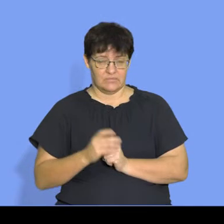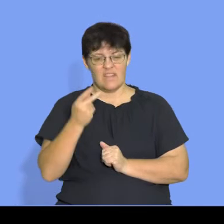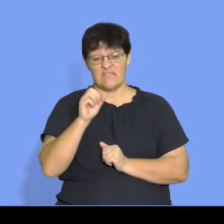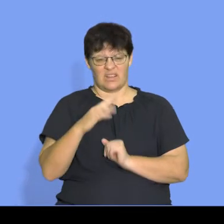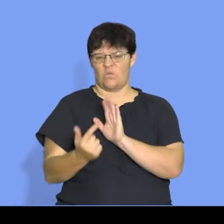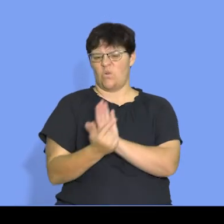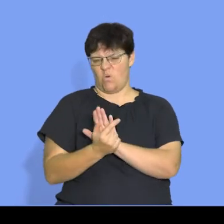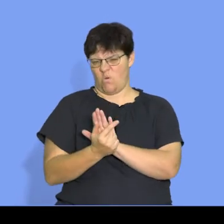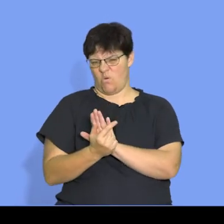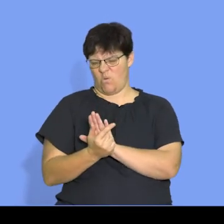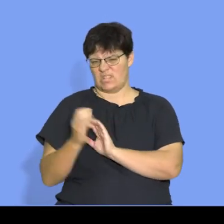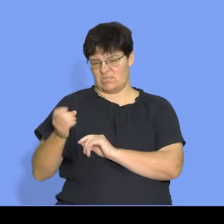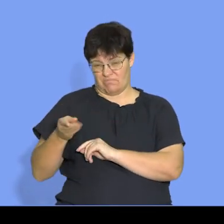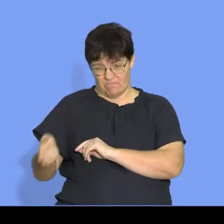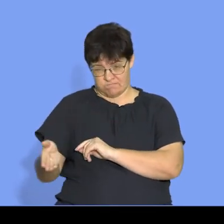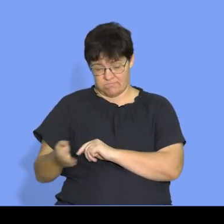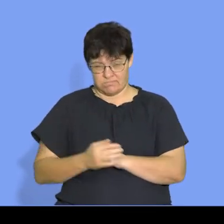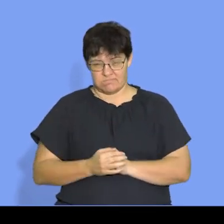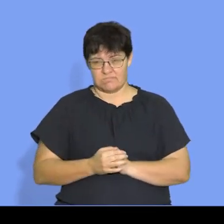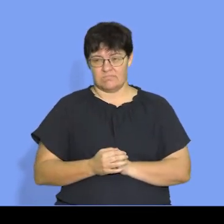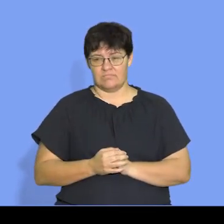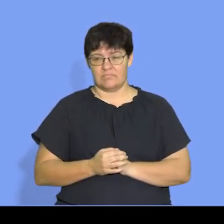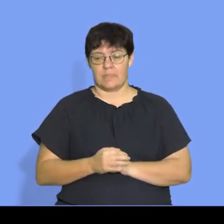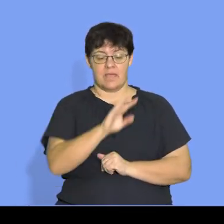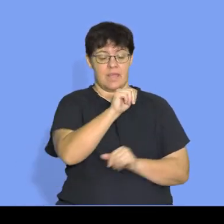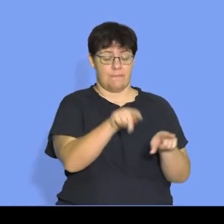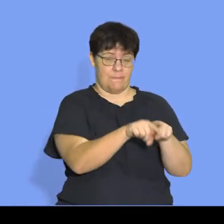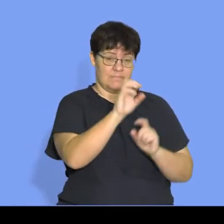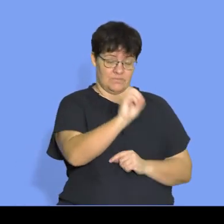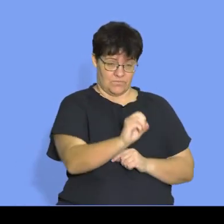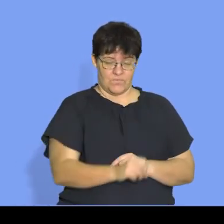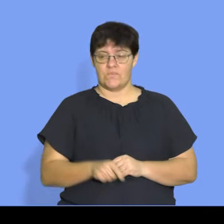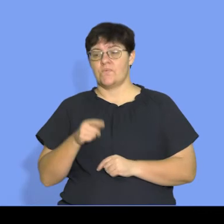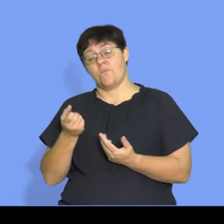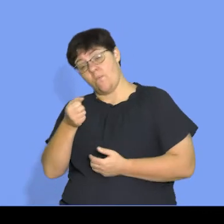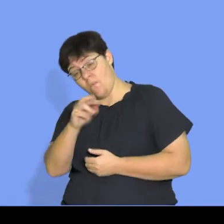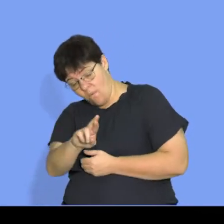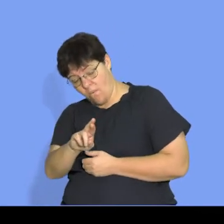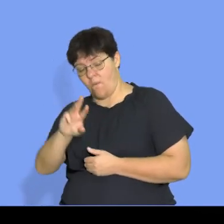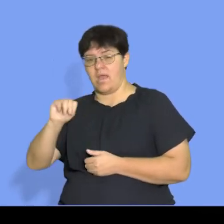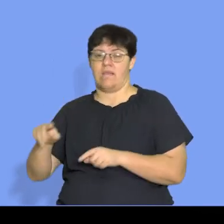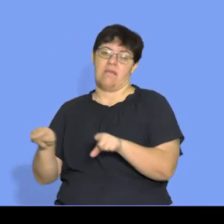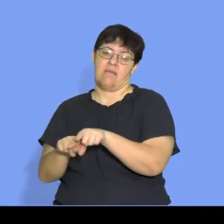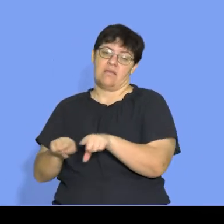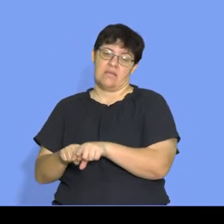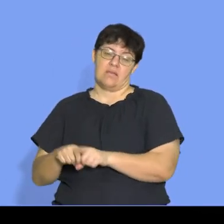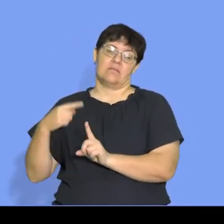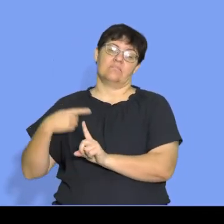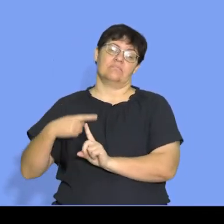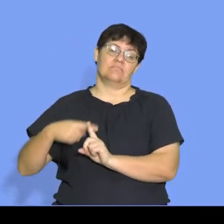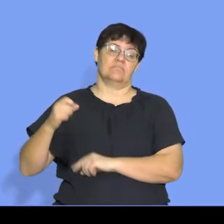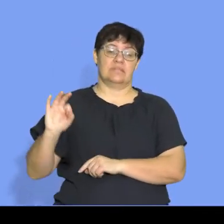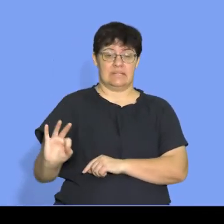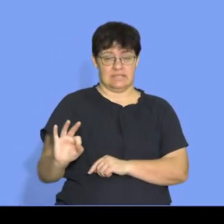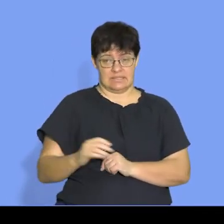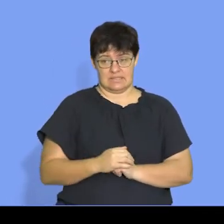law rule. M is equal to 0 or m is equals to a